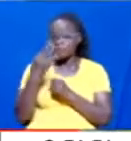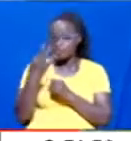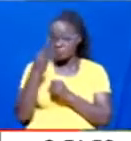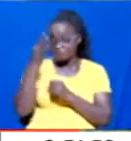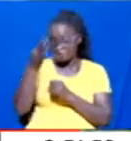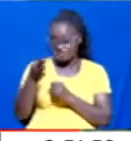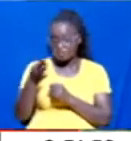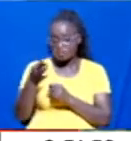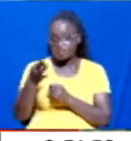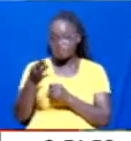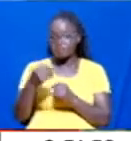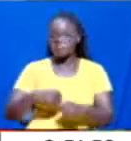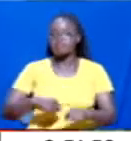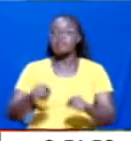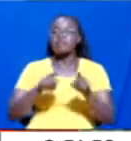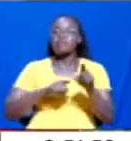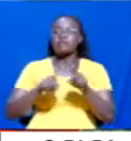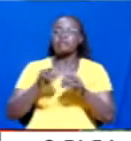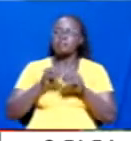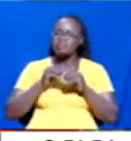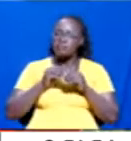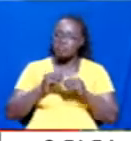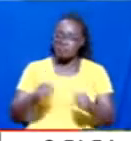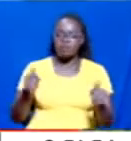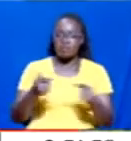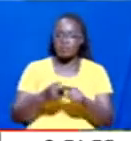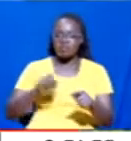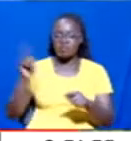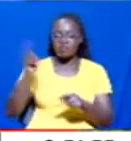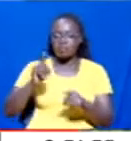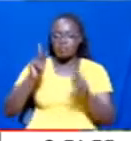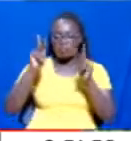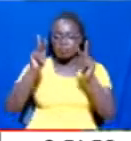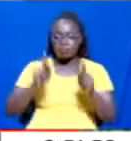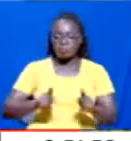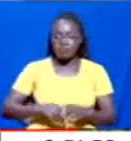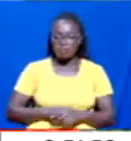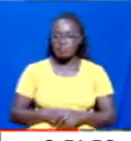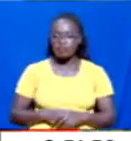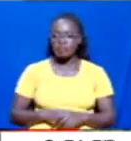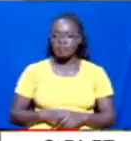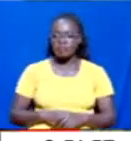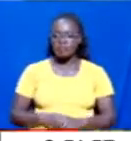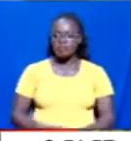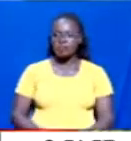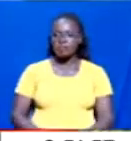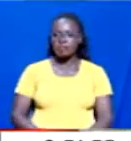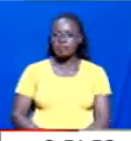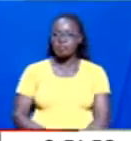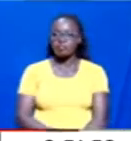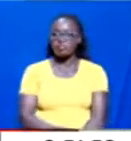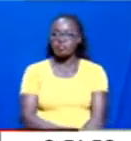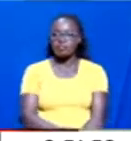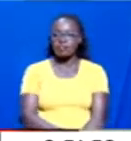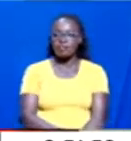able to travel seamlessly from Nairobi to Kisumu. Alan Aoko, Prime Edition.